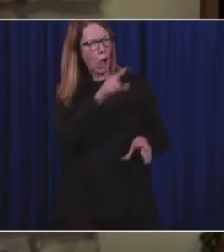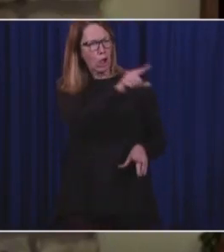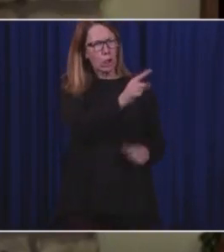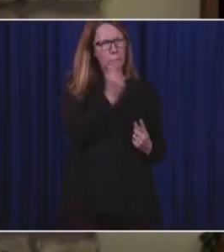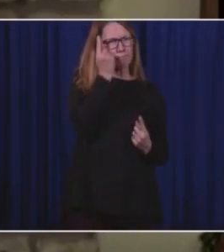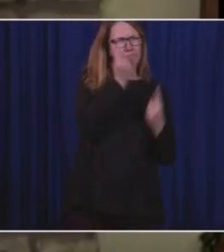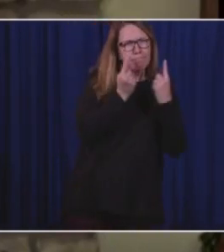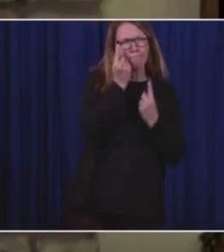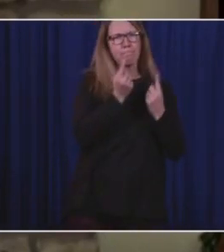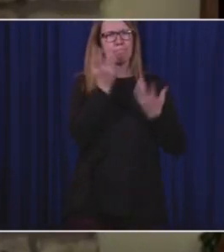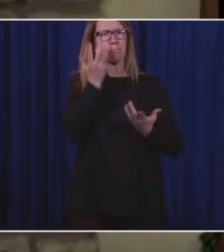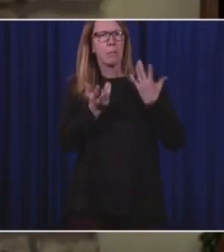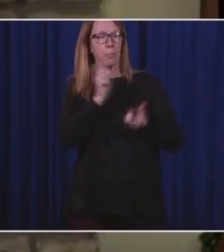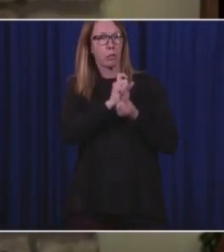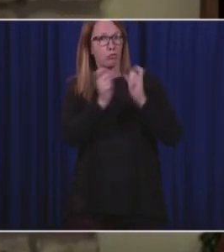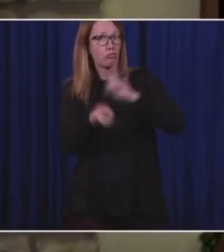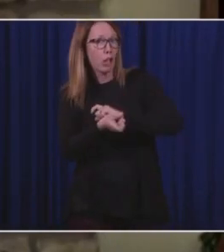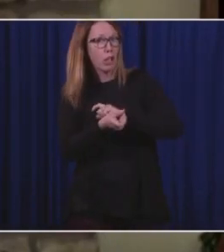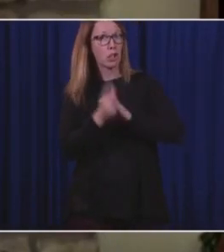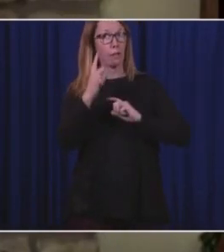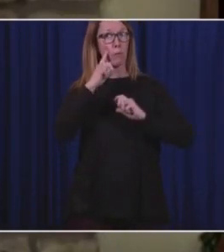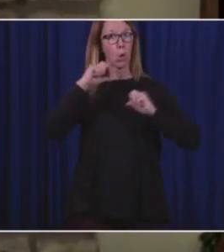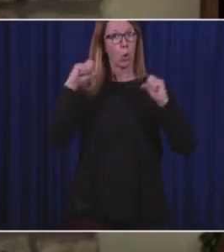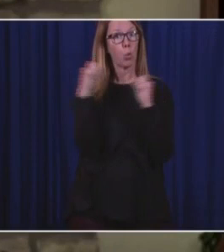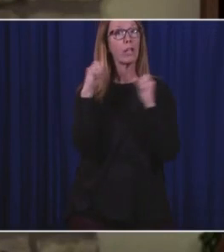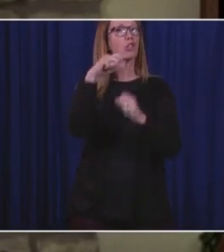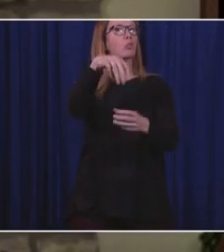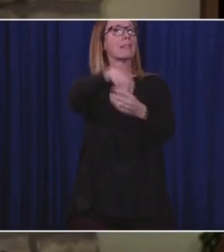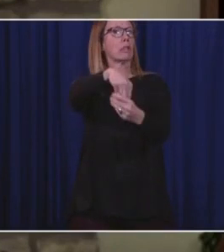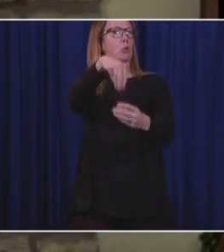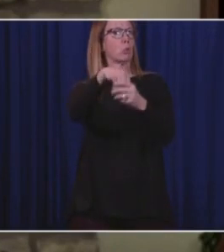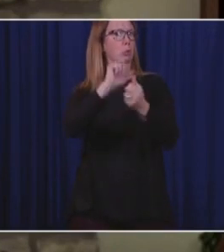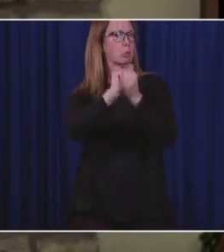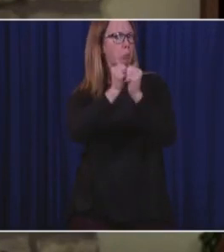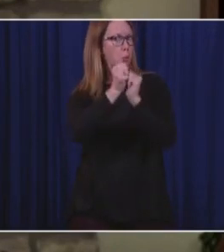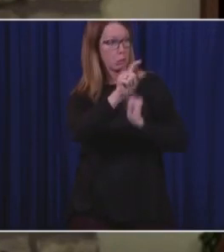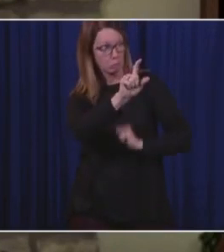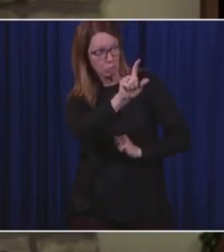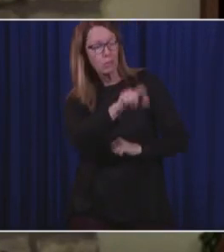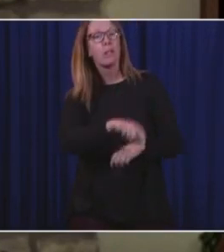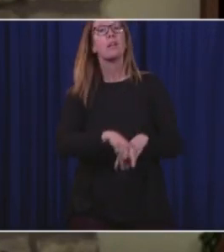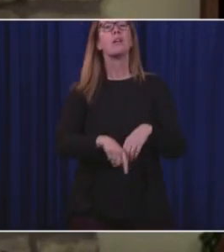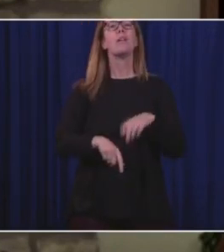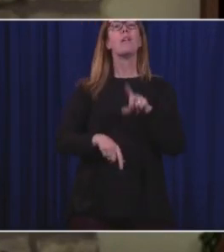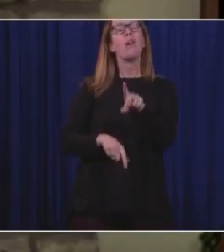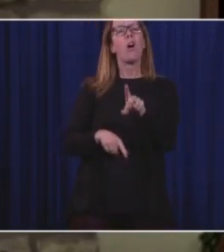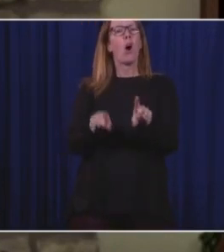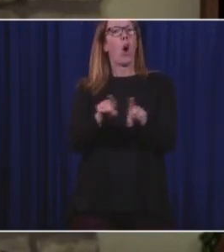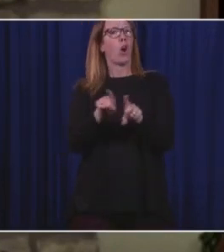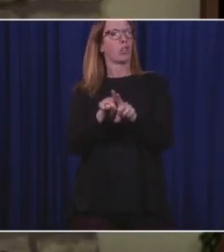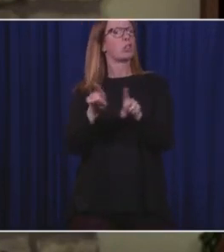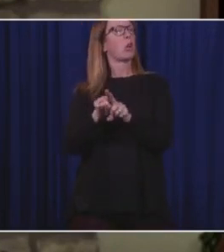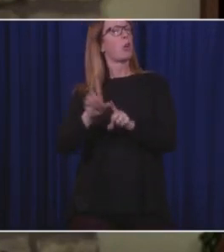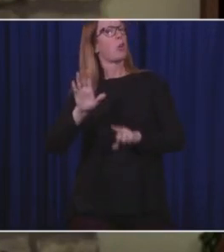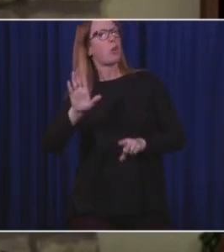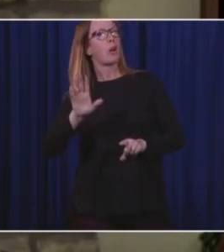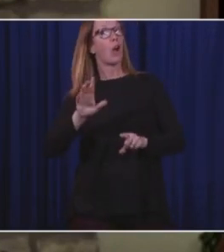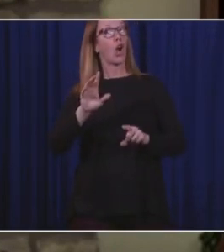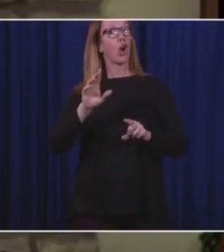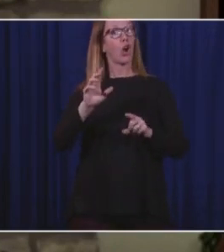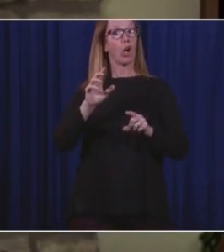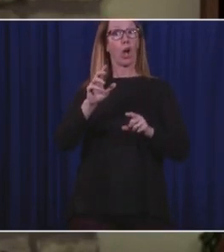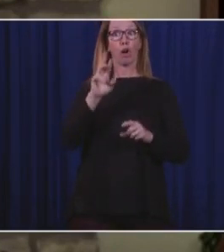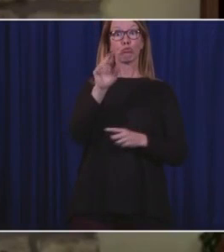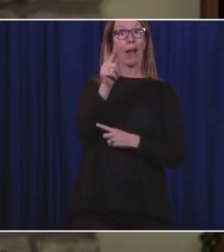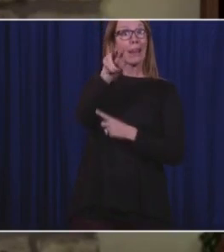any changes to winter indoor sports, and how soon, this is something our viewers want to know, how soon will relatives get to